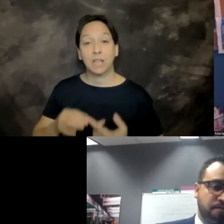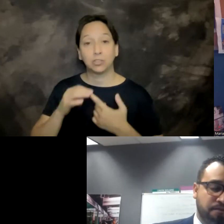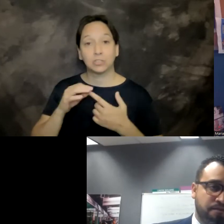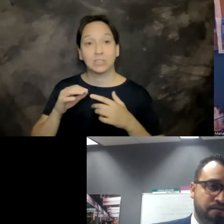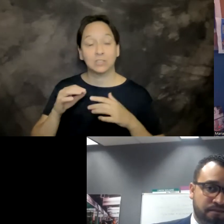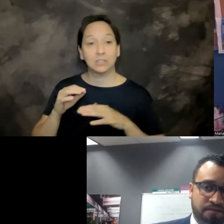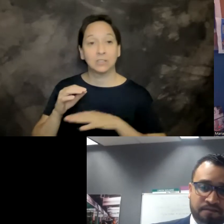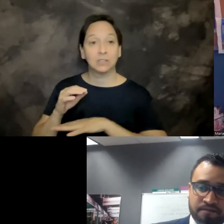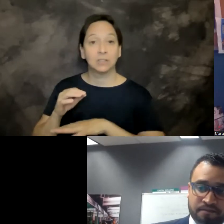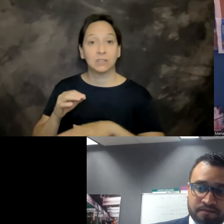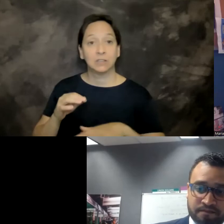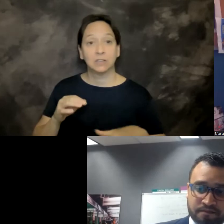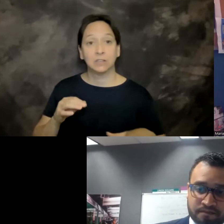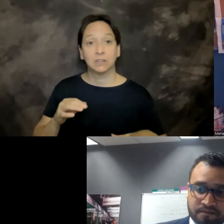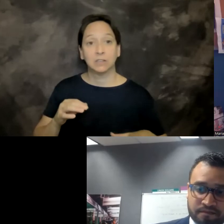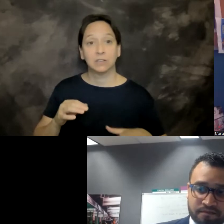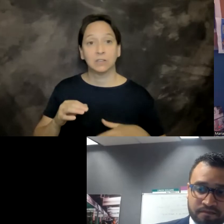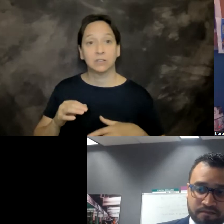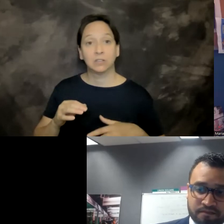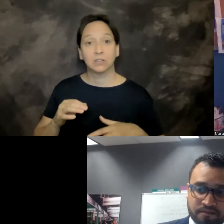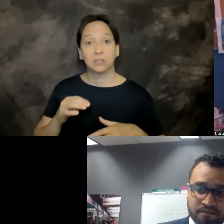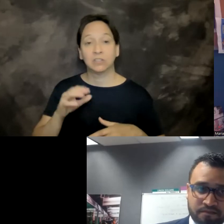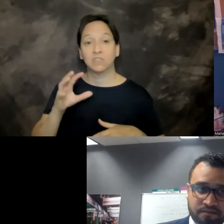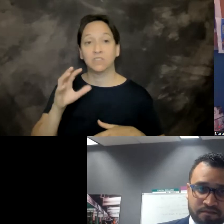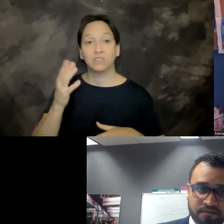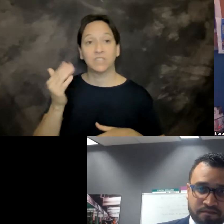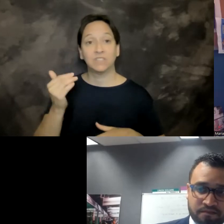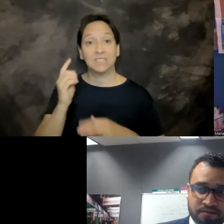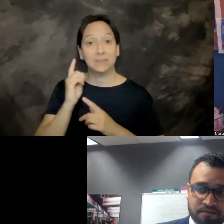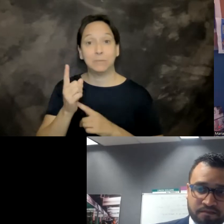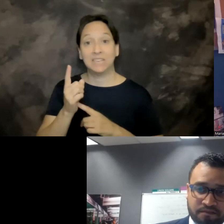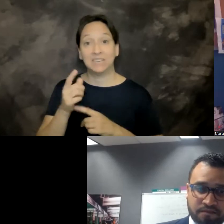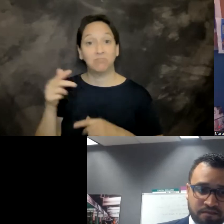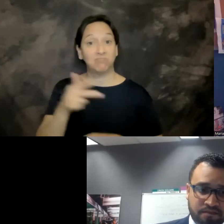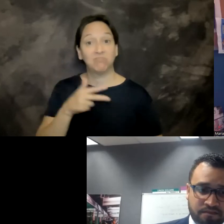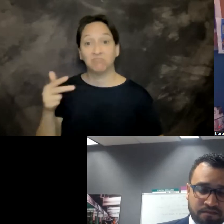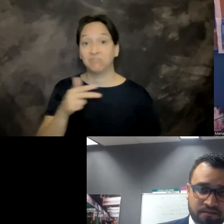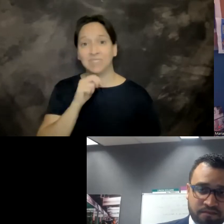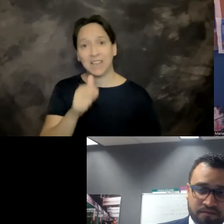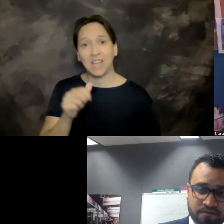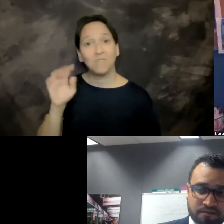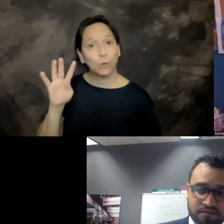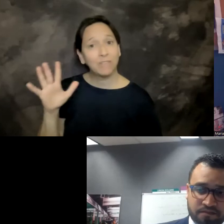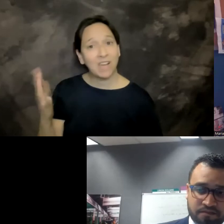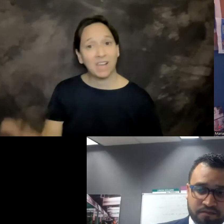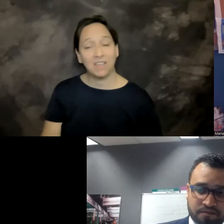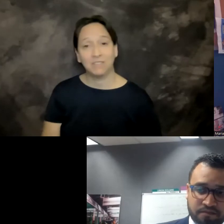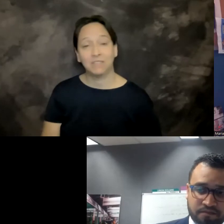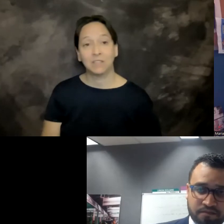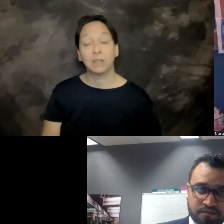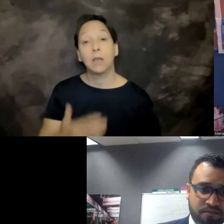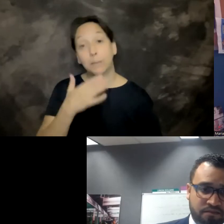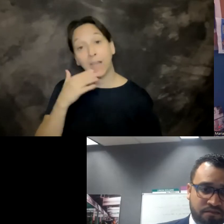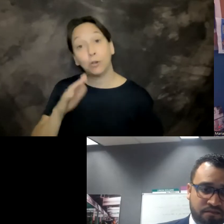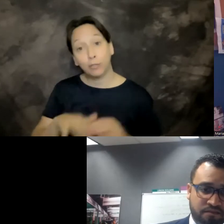Fairmont Indigo line, which is great, but it's not at 15-minute intervals, right? It's at 45, which is way better than it was 30